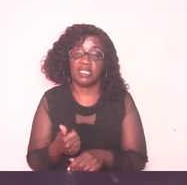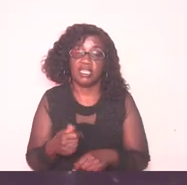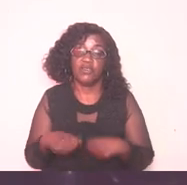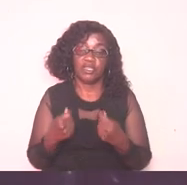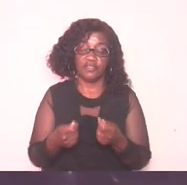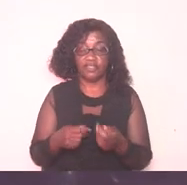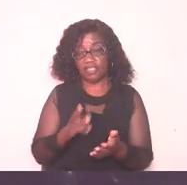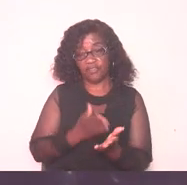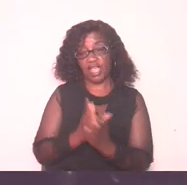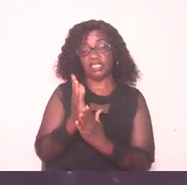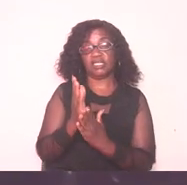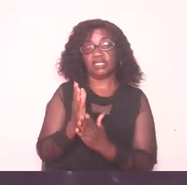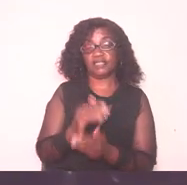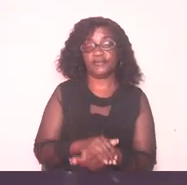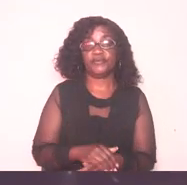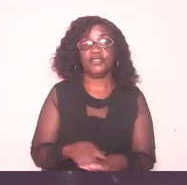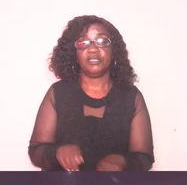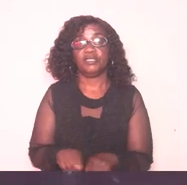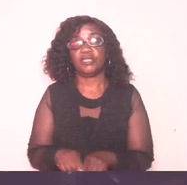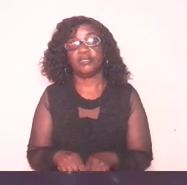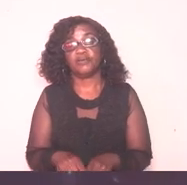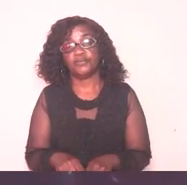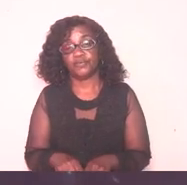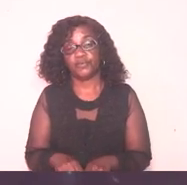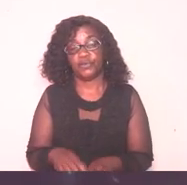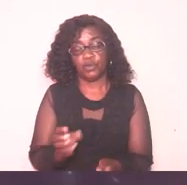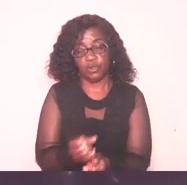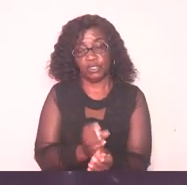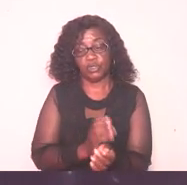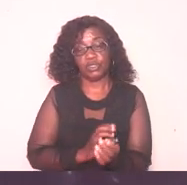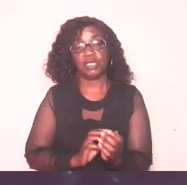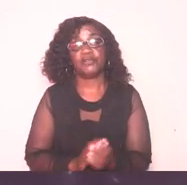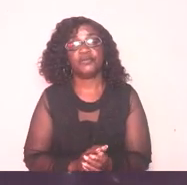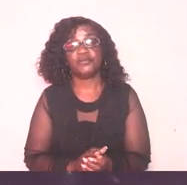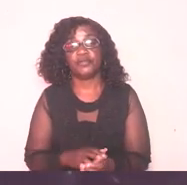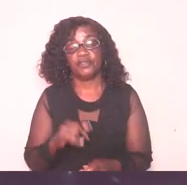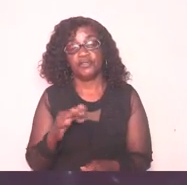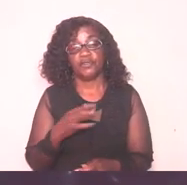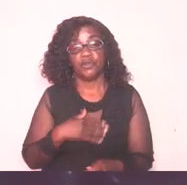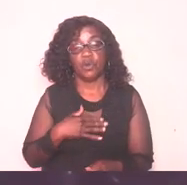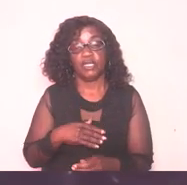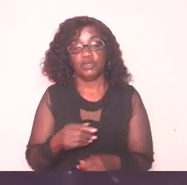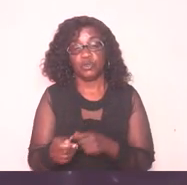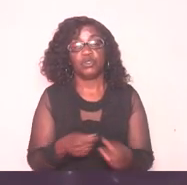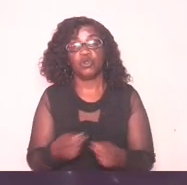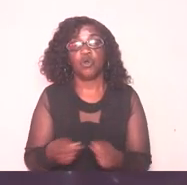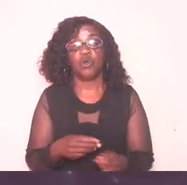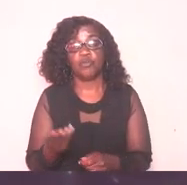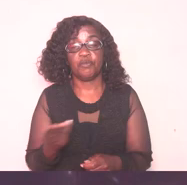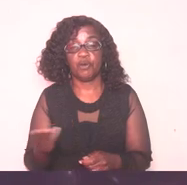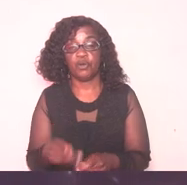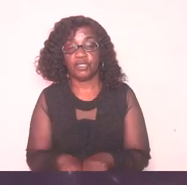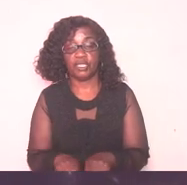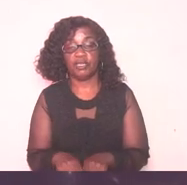give them that right. And we also are talking about the harmful power of the Constitution today. Because if you want to control people too much through the